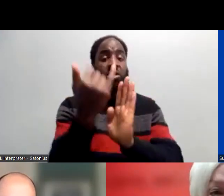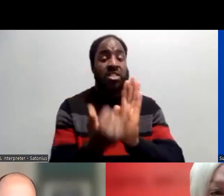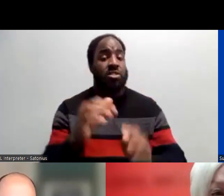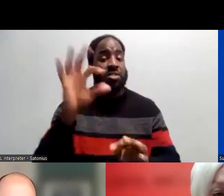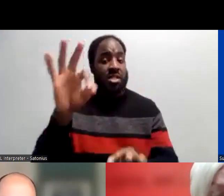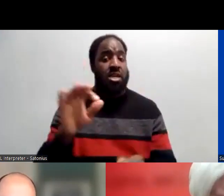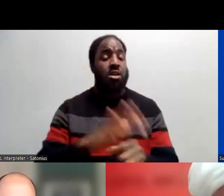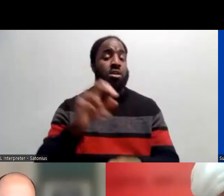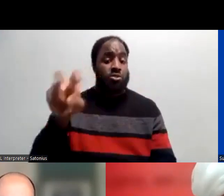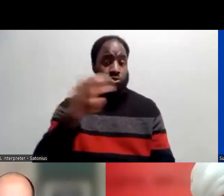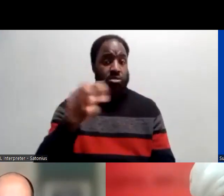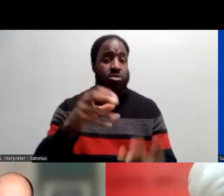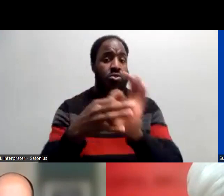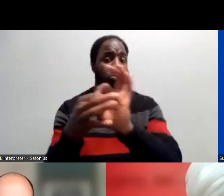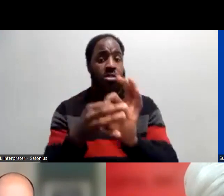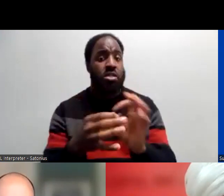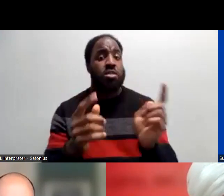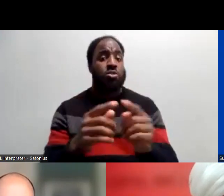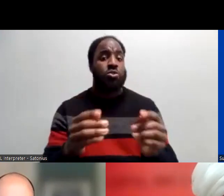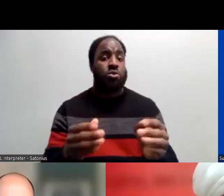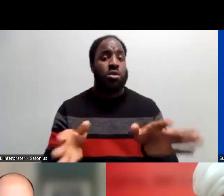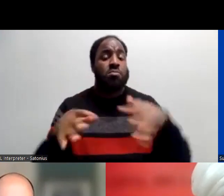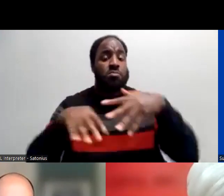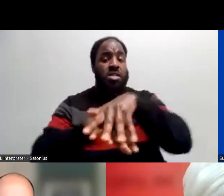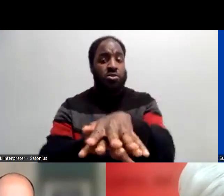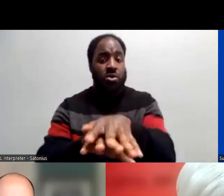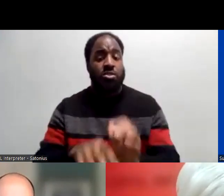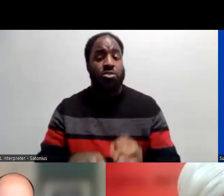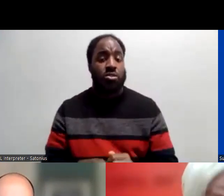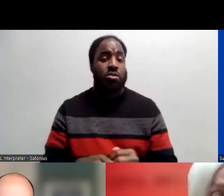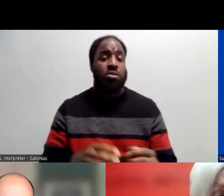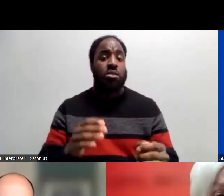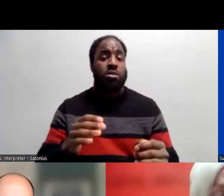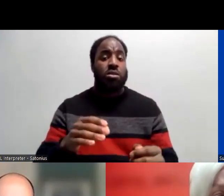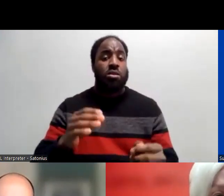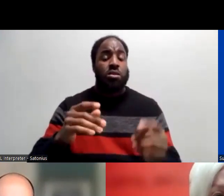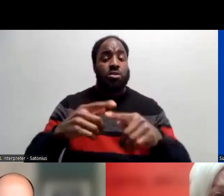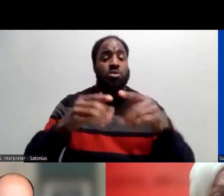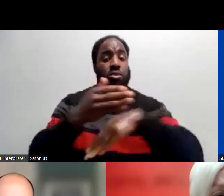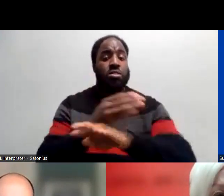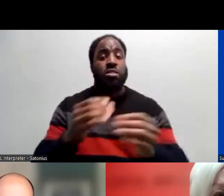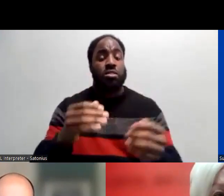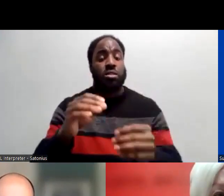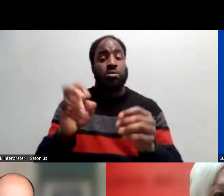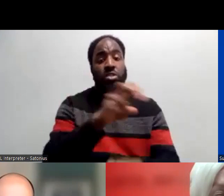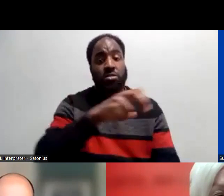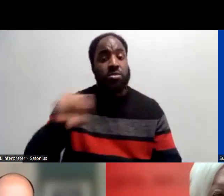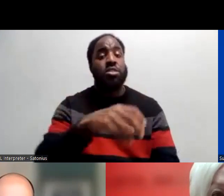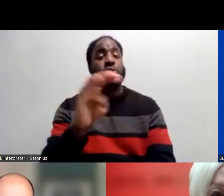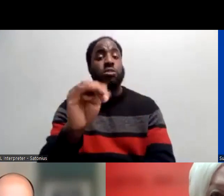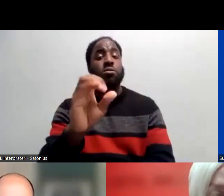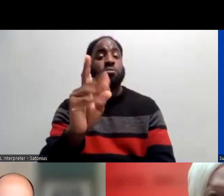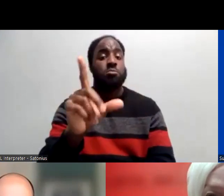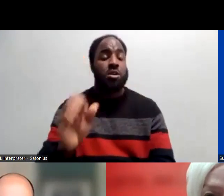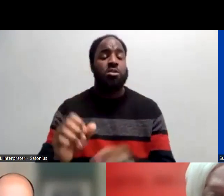transportation related to integration of accessible transportation models. Does this